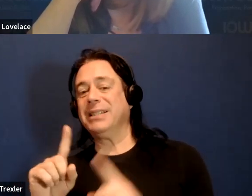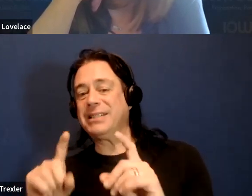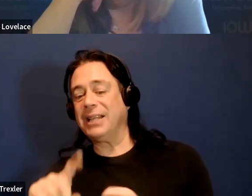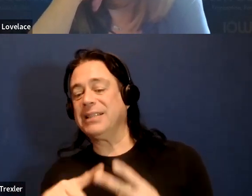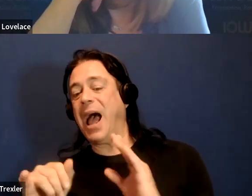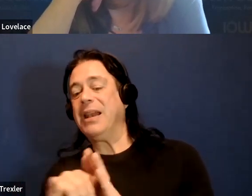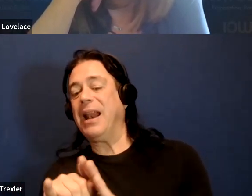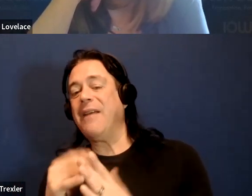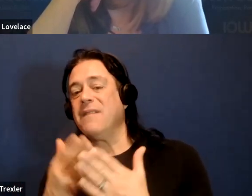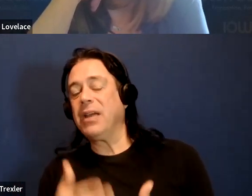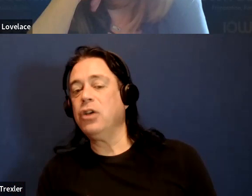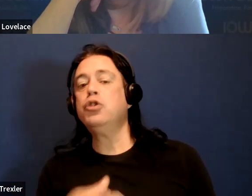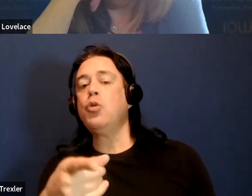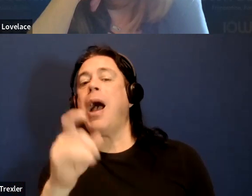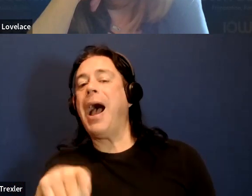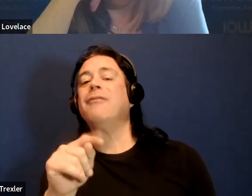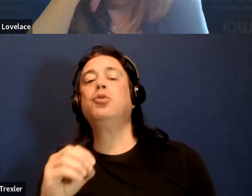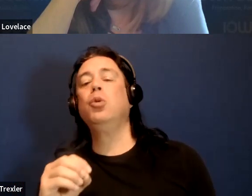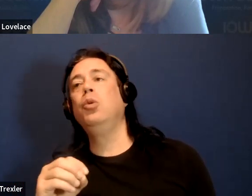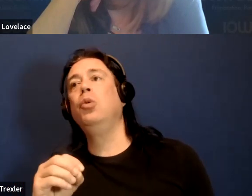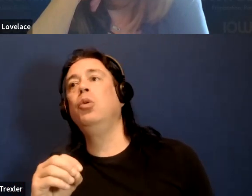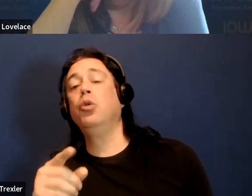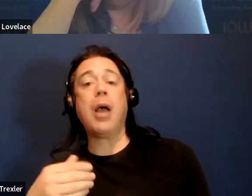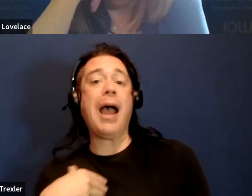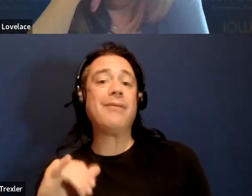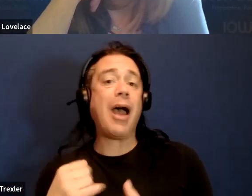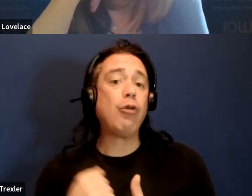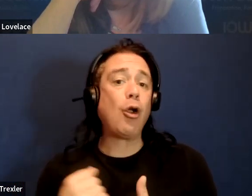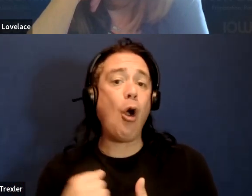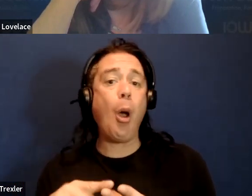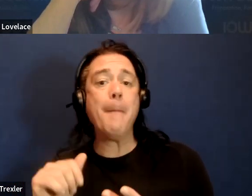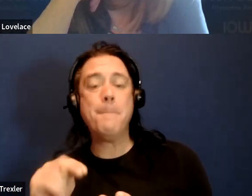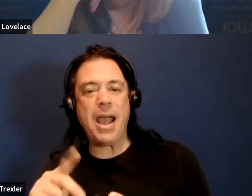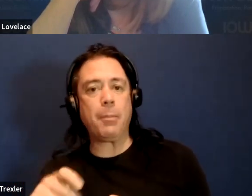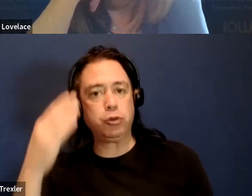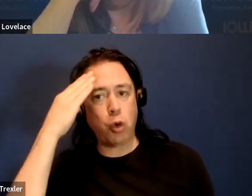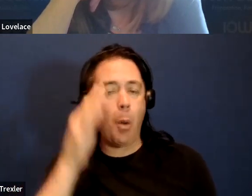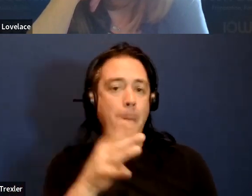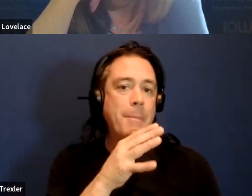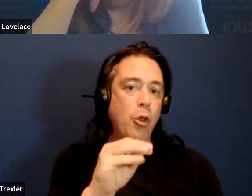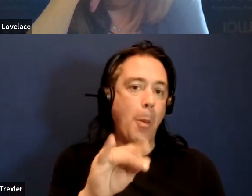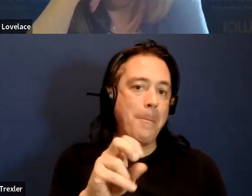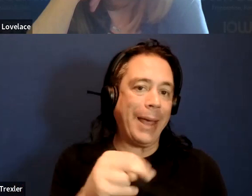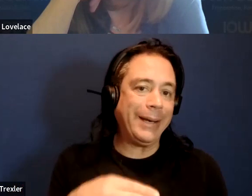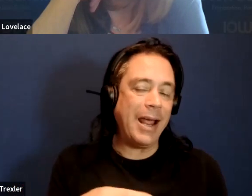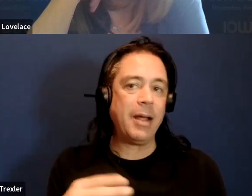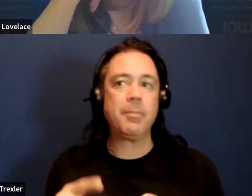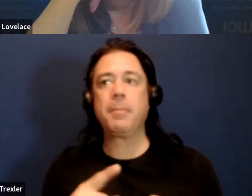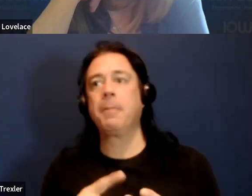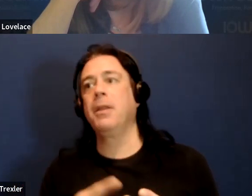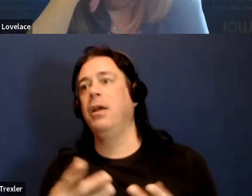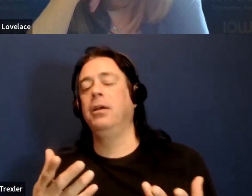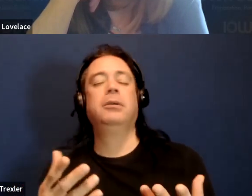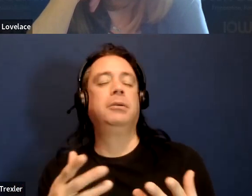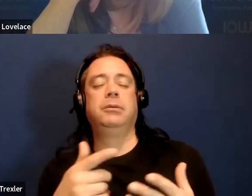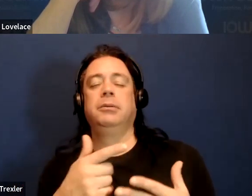identity verification. So you have to kind of, if you have a credit card or a bank, you know, you have to know like mother's maiden name or last, you know,